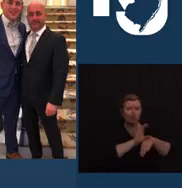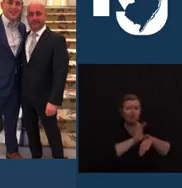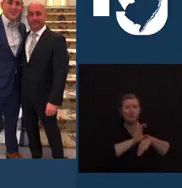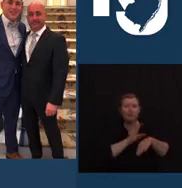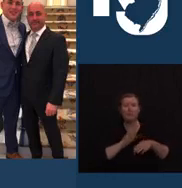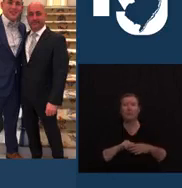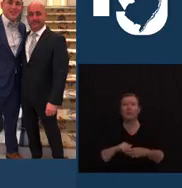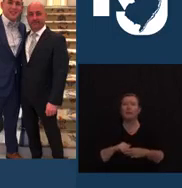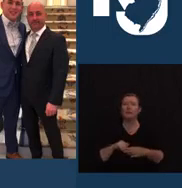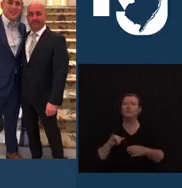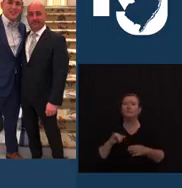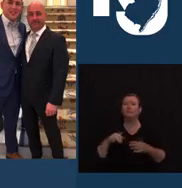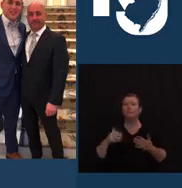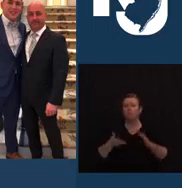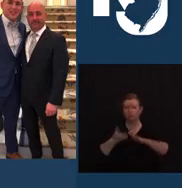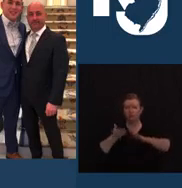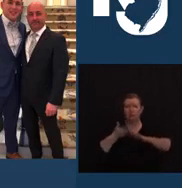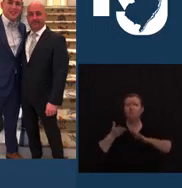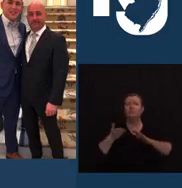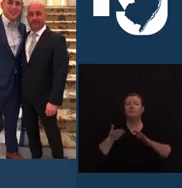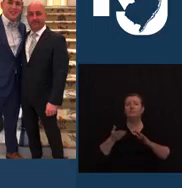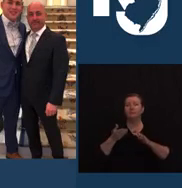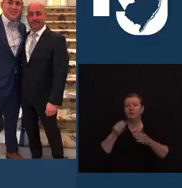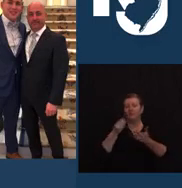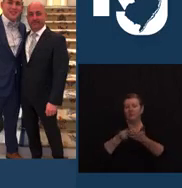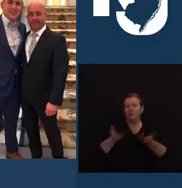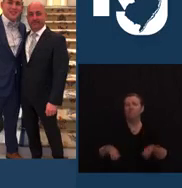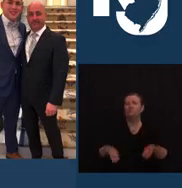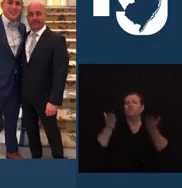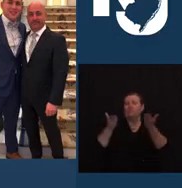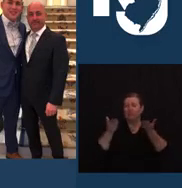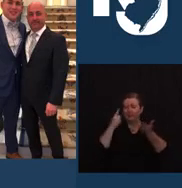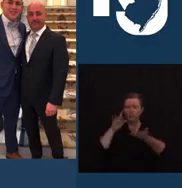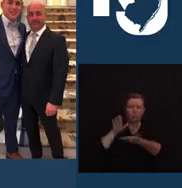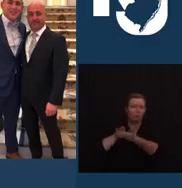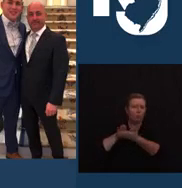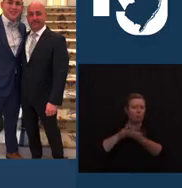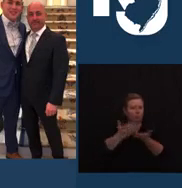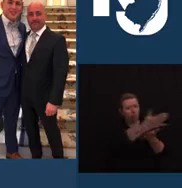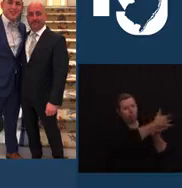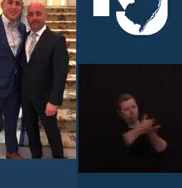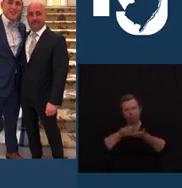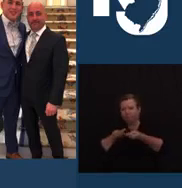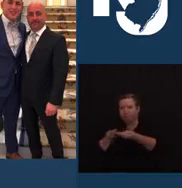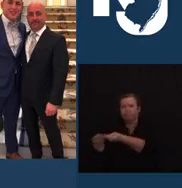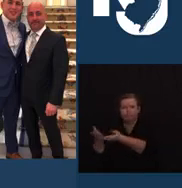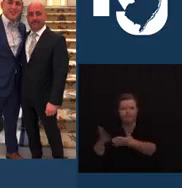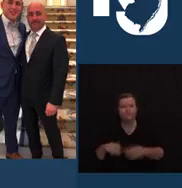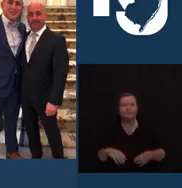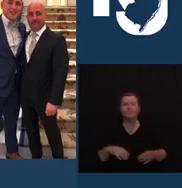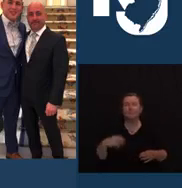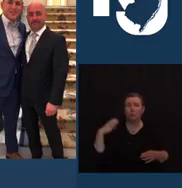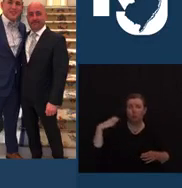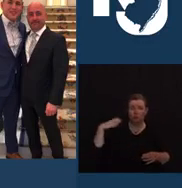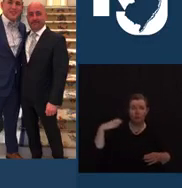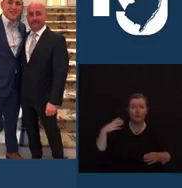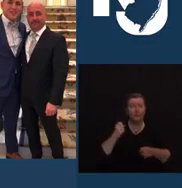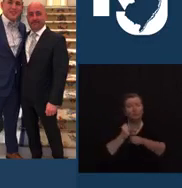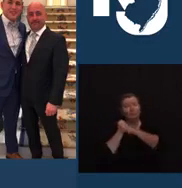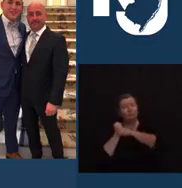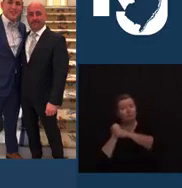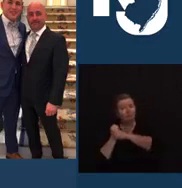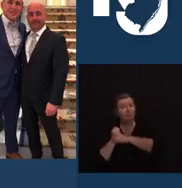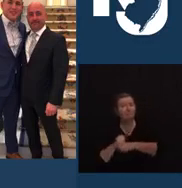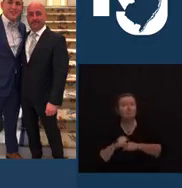He also ran numerous fundraisers for Hawthorne schools, along with coaching baseball, football, and soccer. Ron